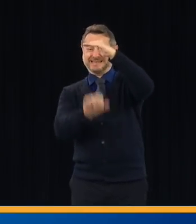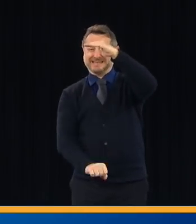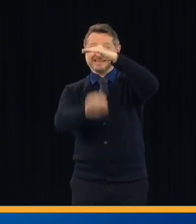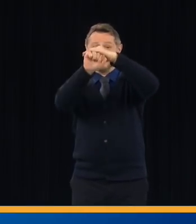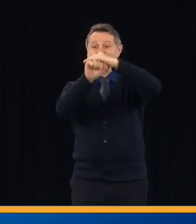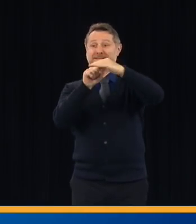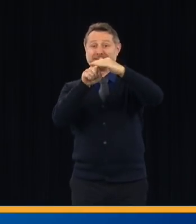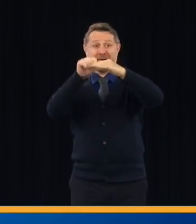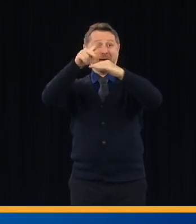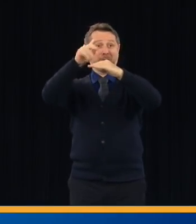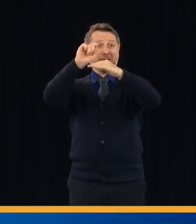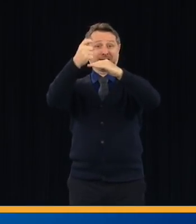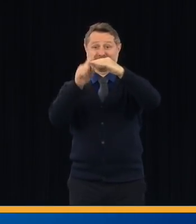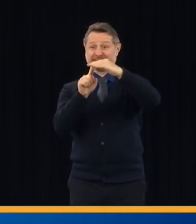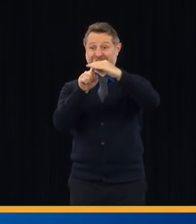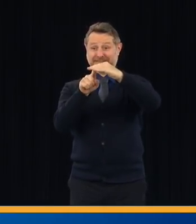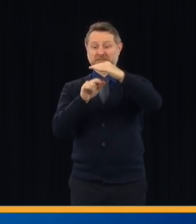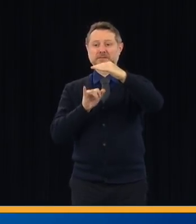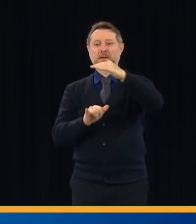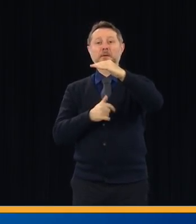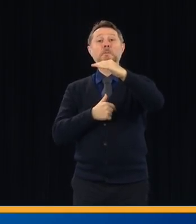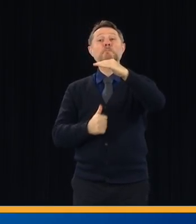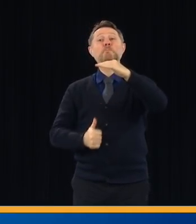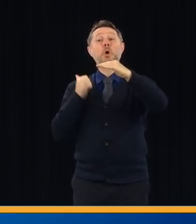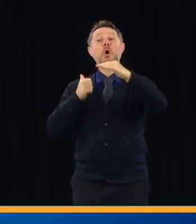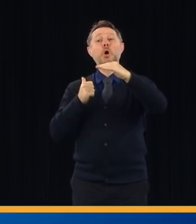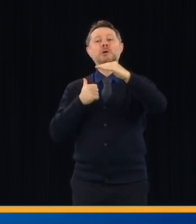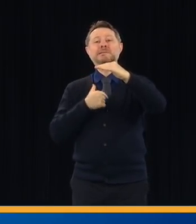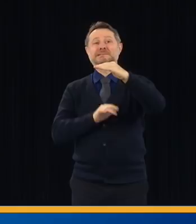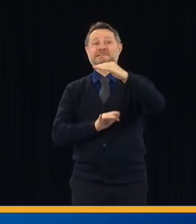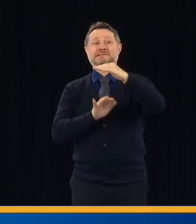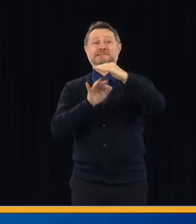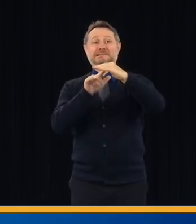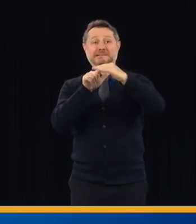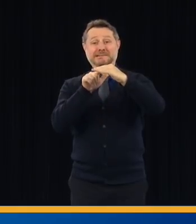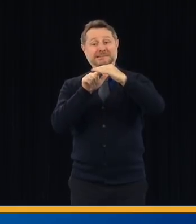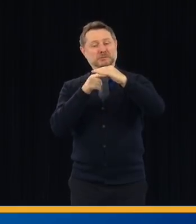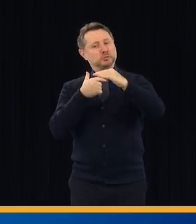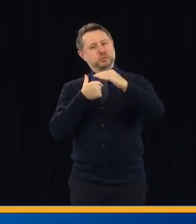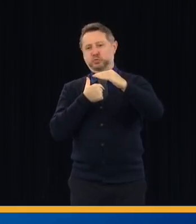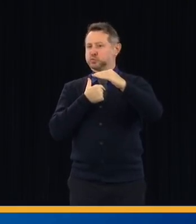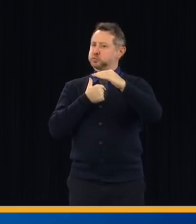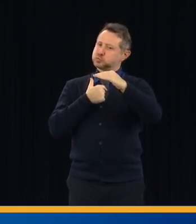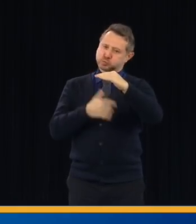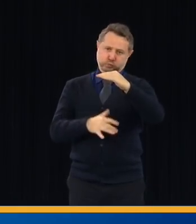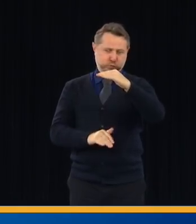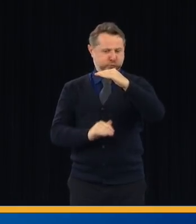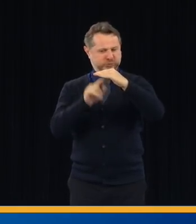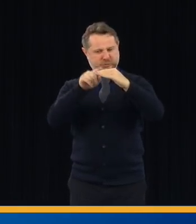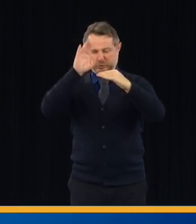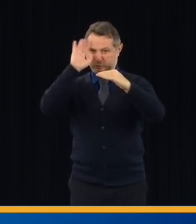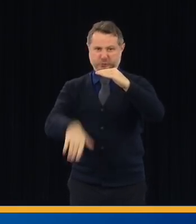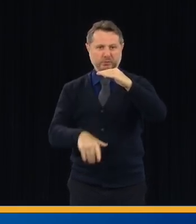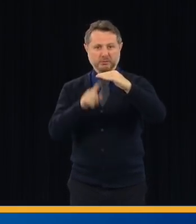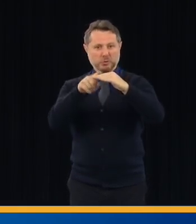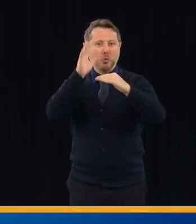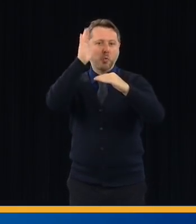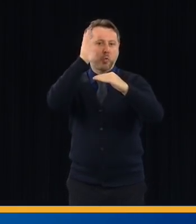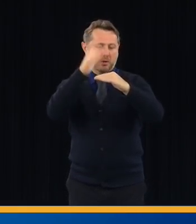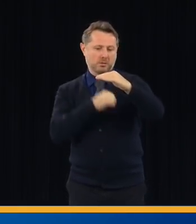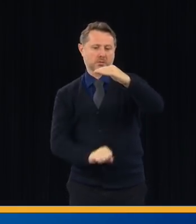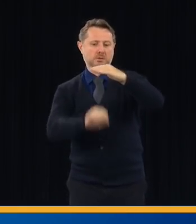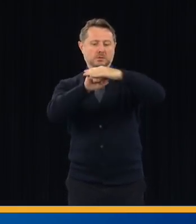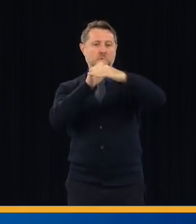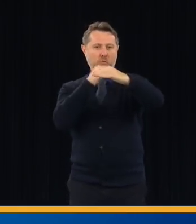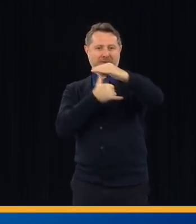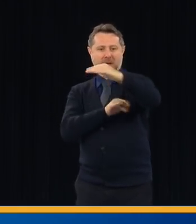of infections on a daily basis is at the high point, and that